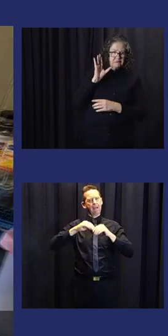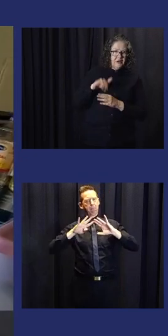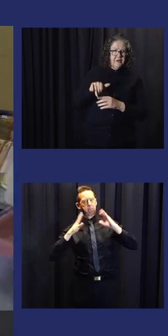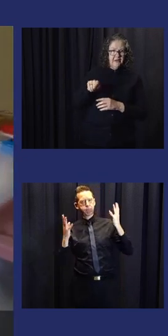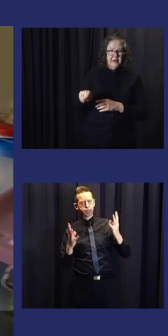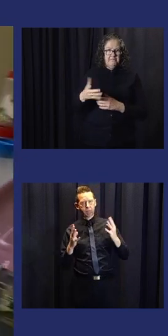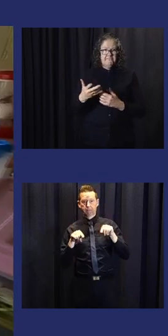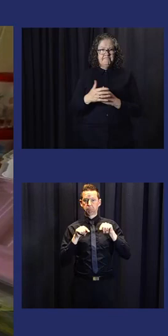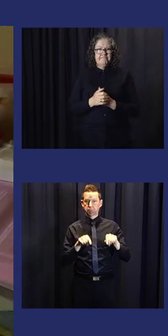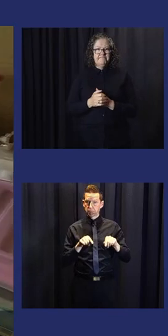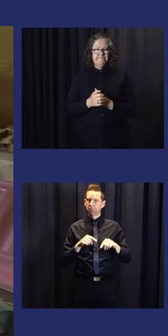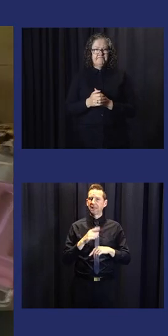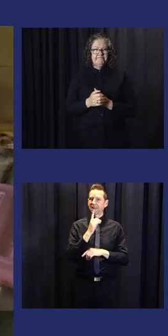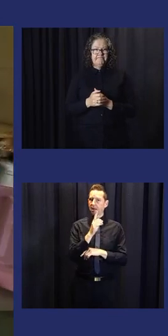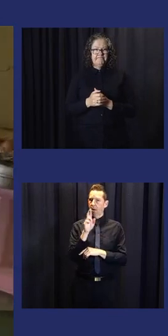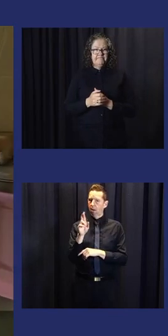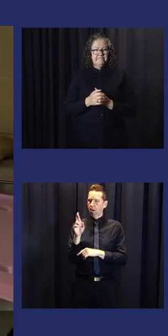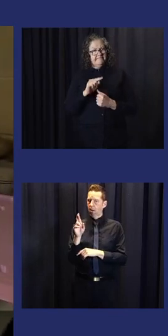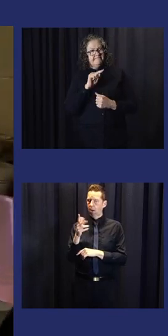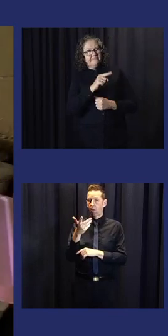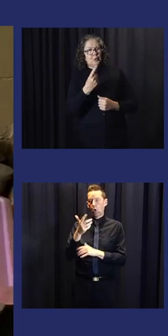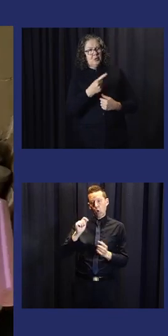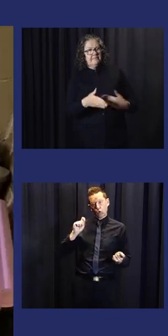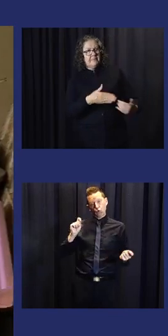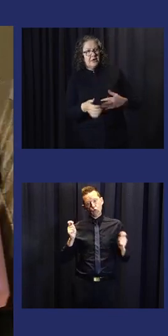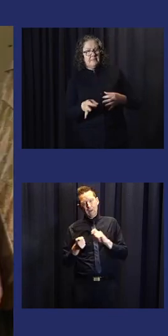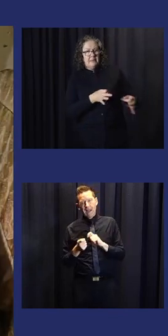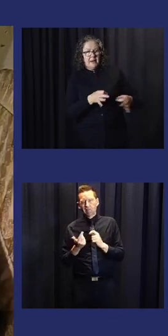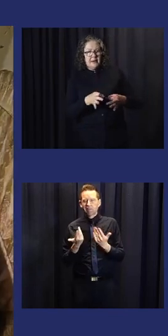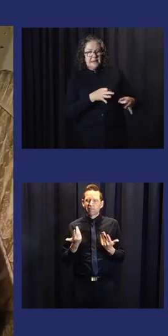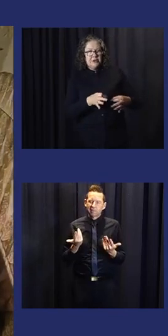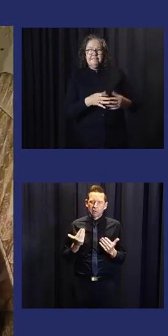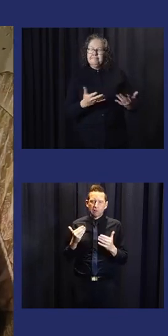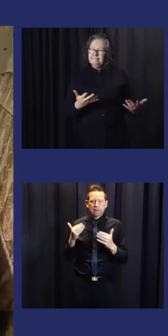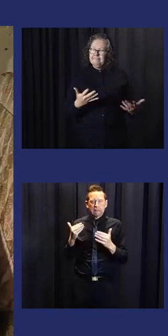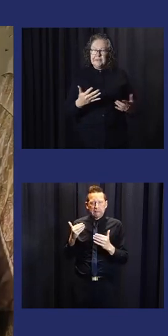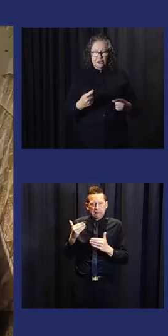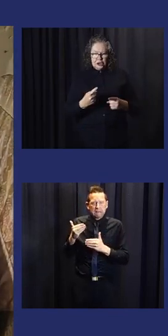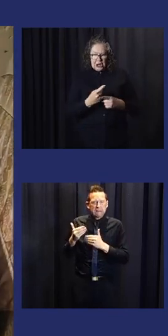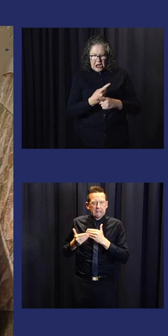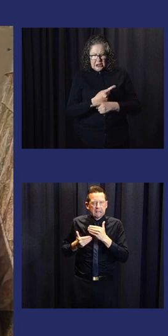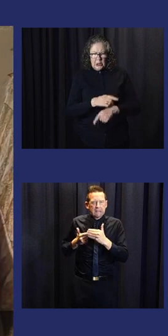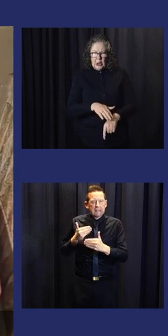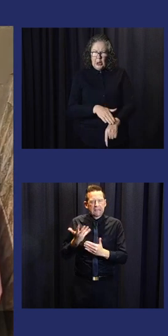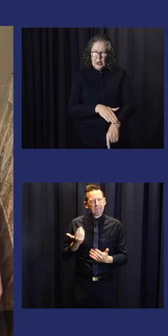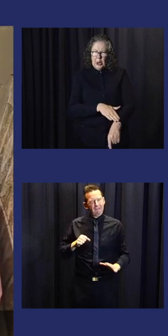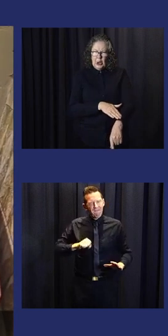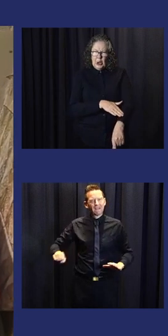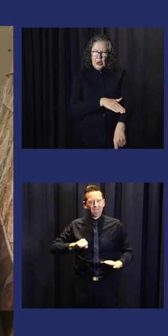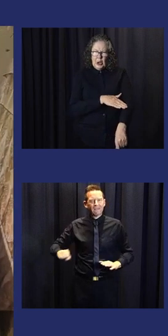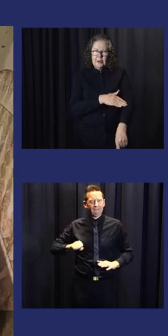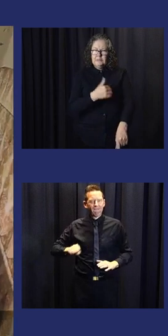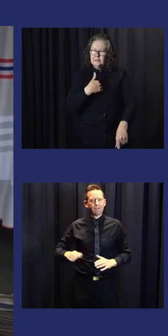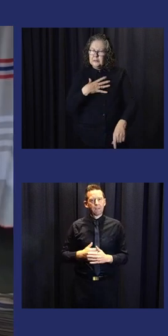disaster management planning. But change is slow, and we need better representation